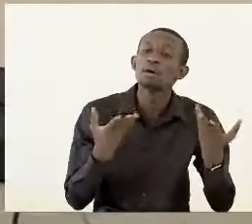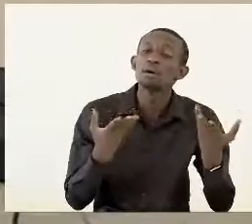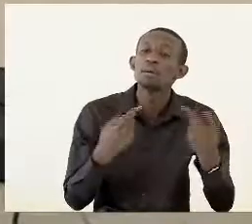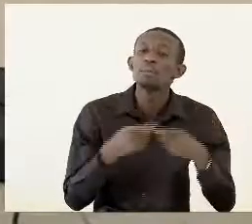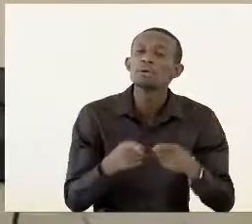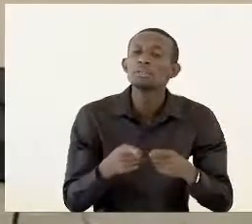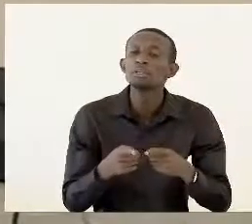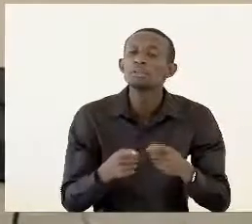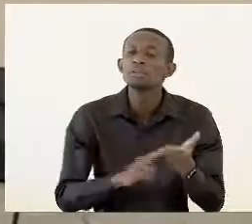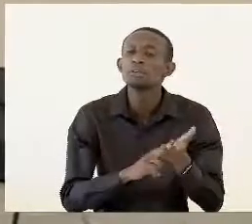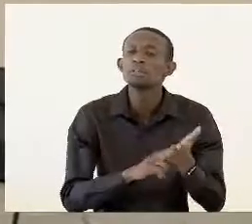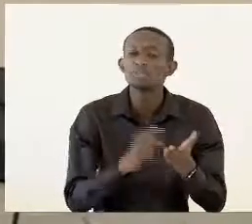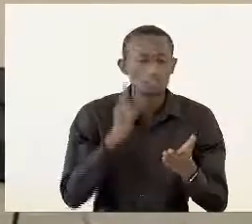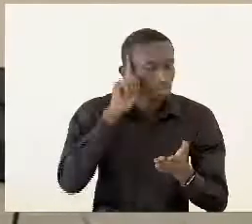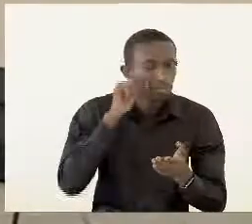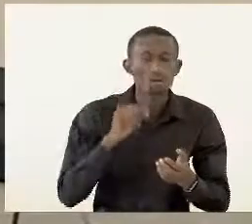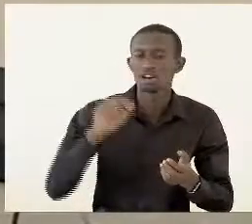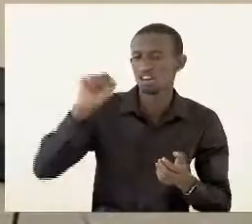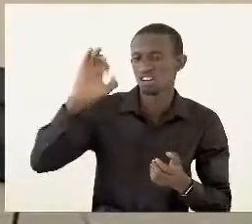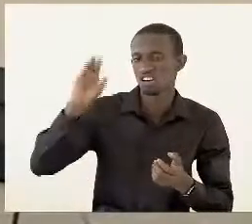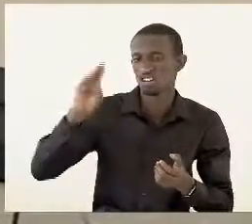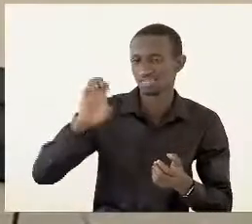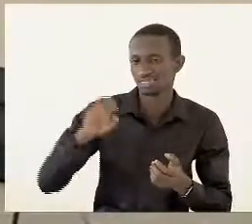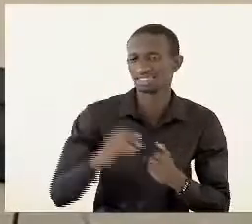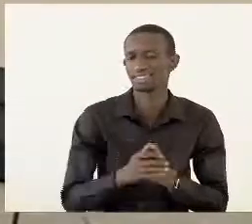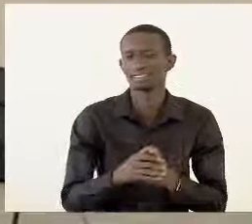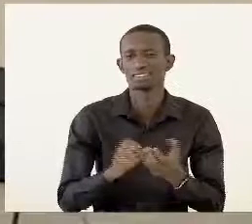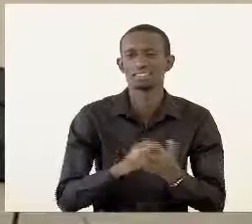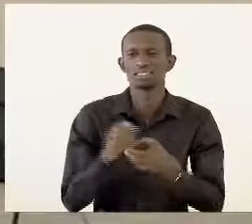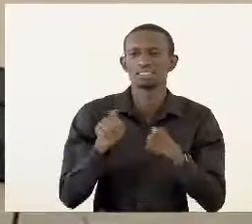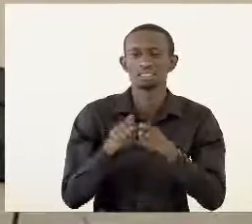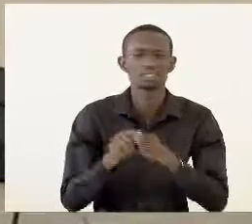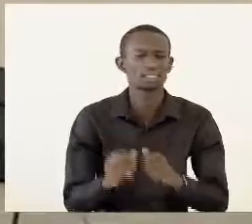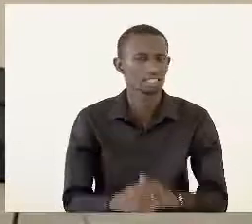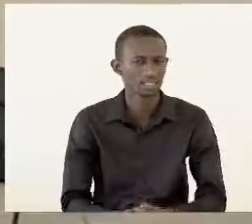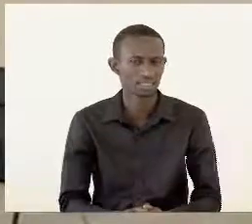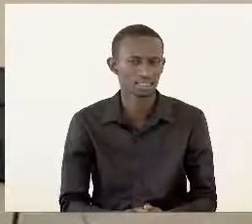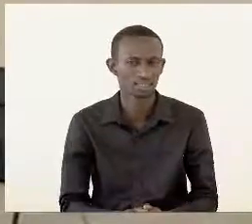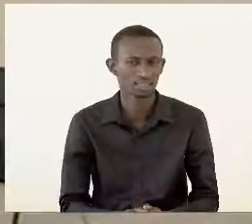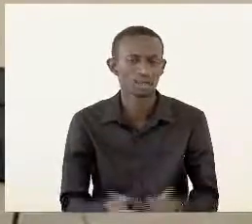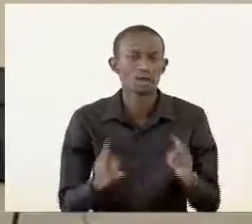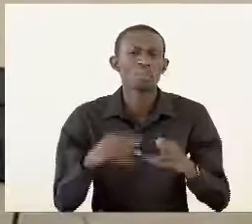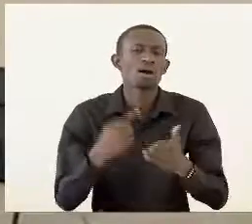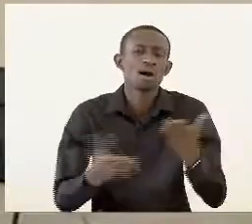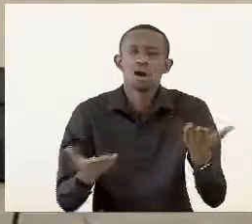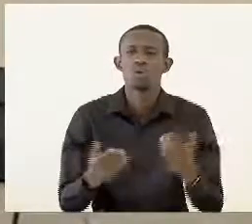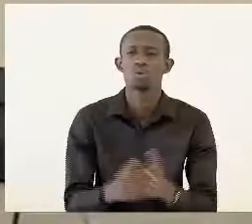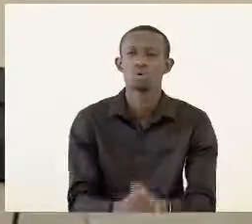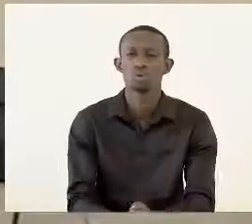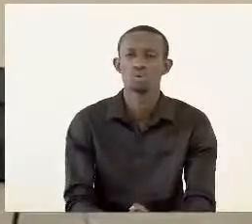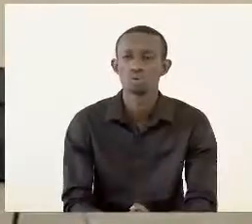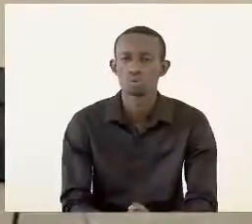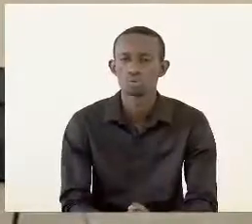same cesium and react it with concentrated sulfuric acid, for example, or hydrochloric acid.